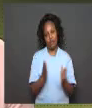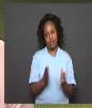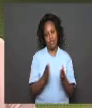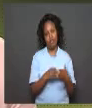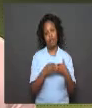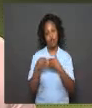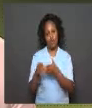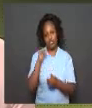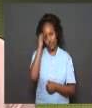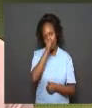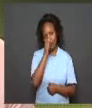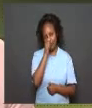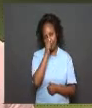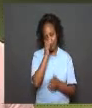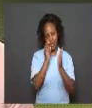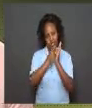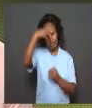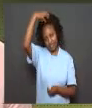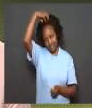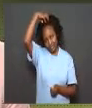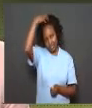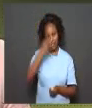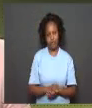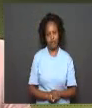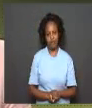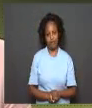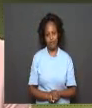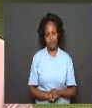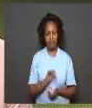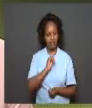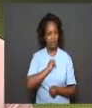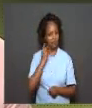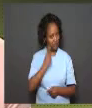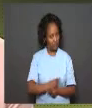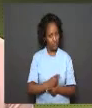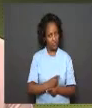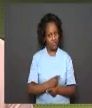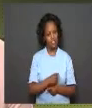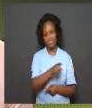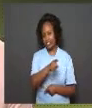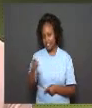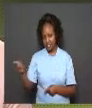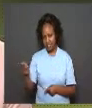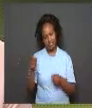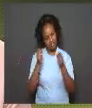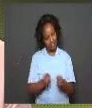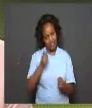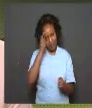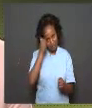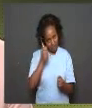of the Ethiopian Constitution. I am sure that you can remember